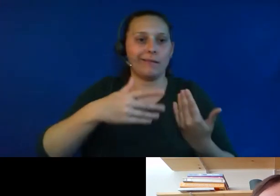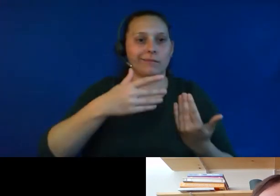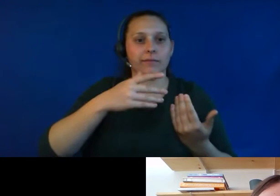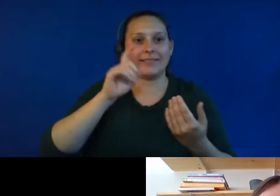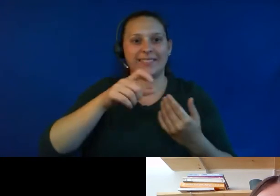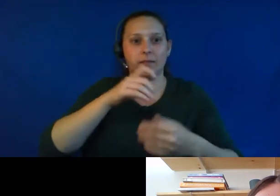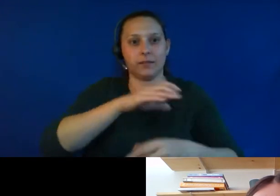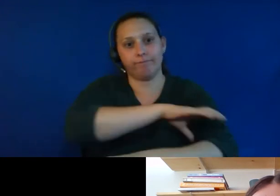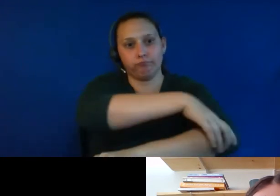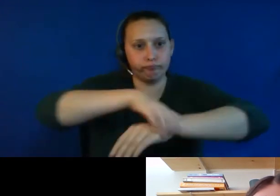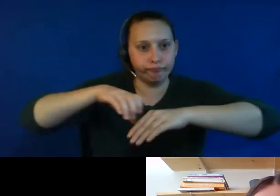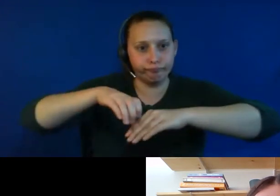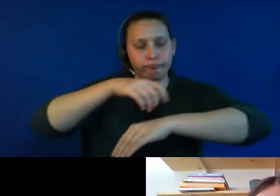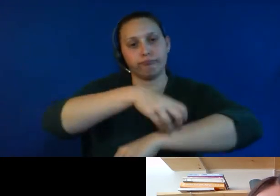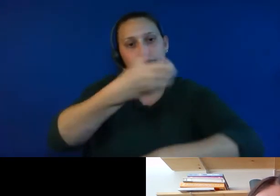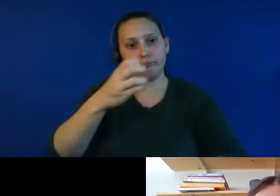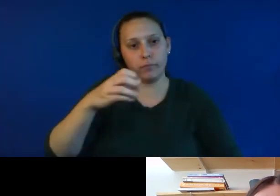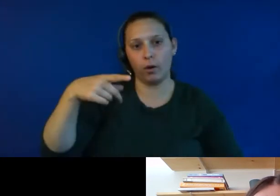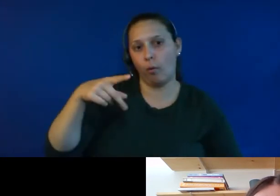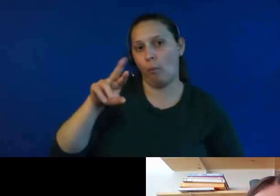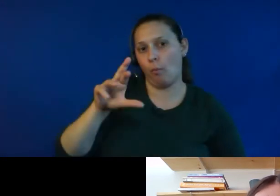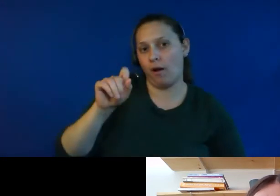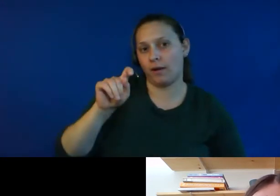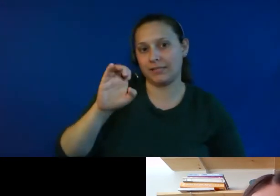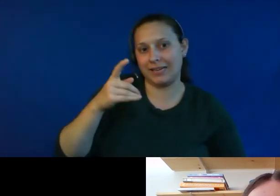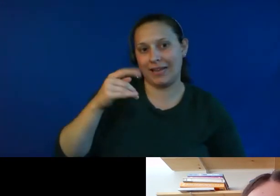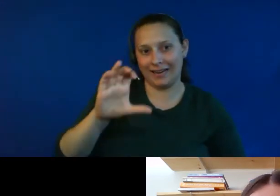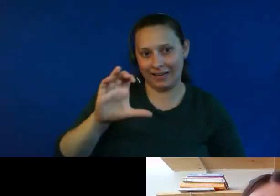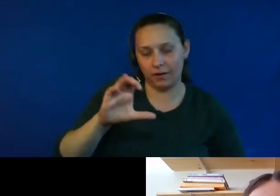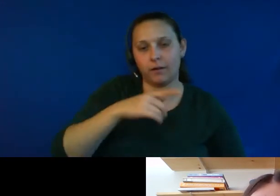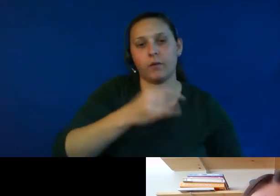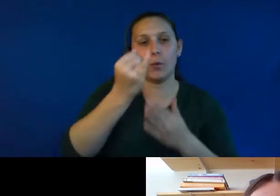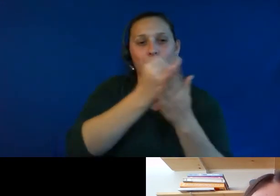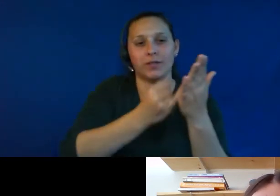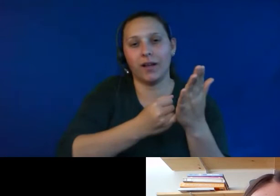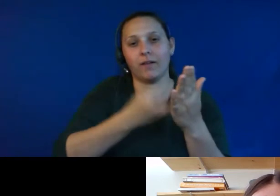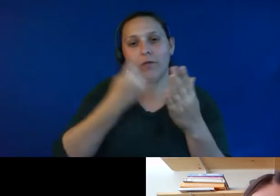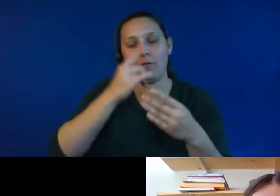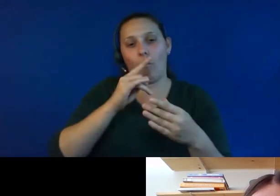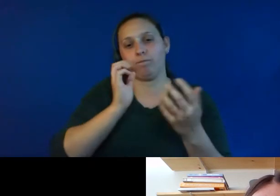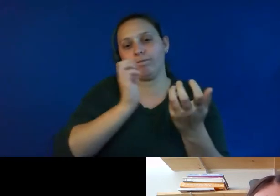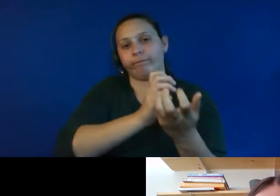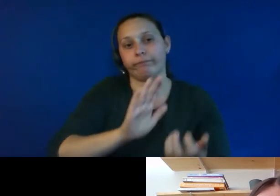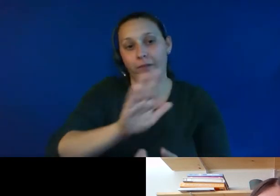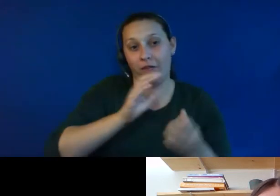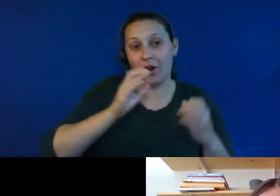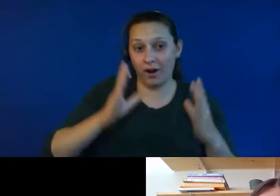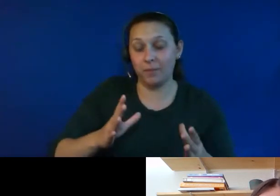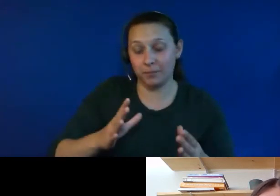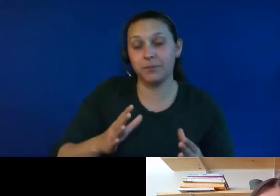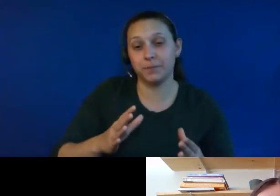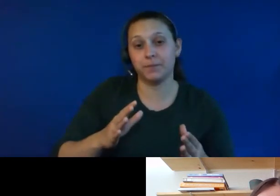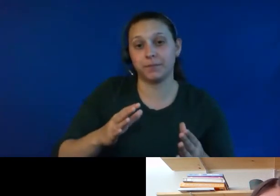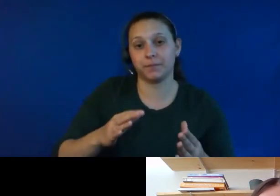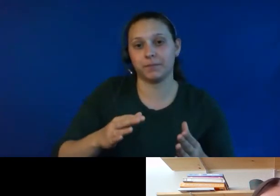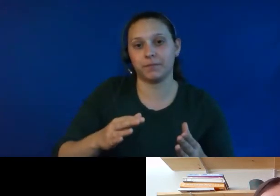for whatever reason. And so they use our product to make these special designs for their customers. so that they're, we've